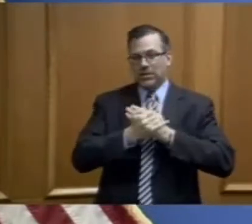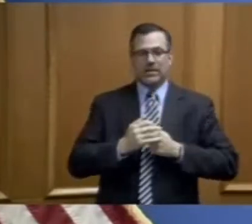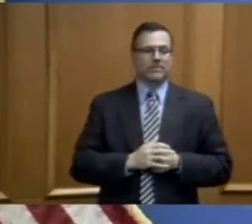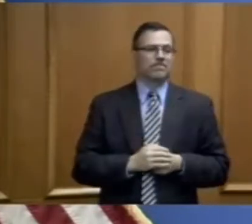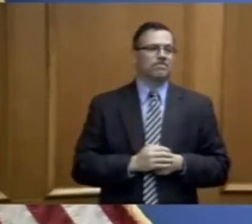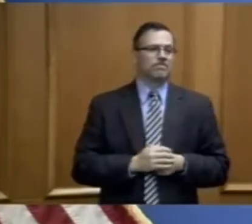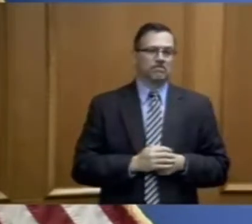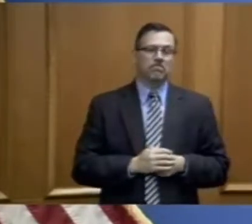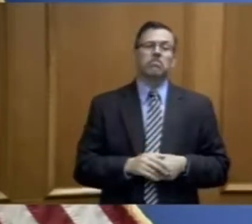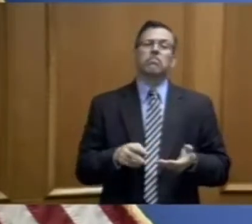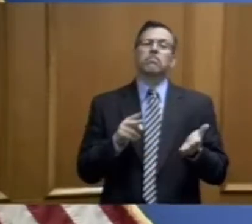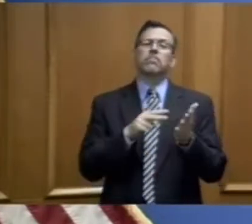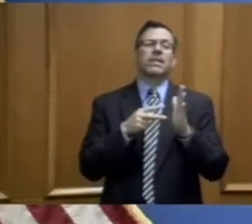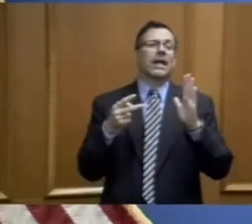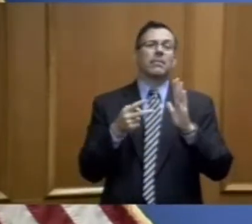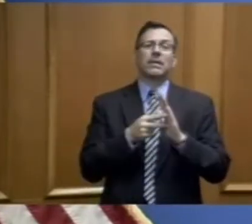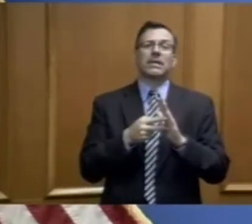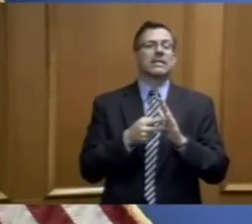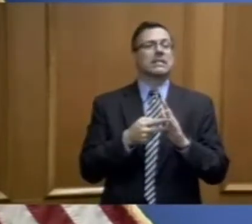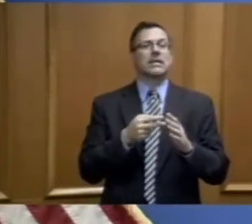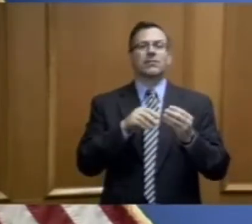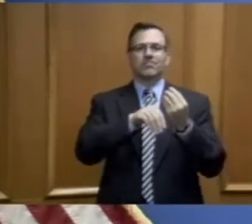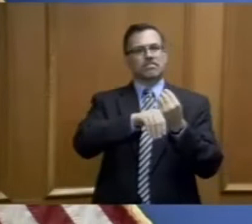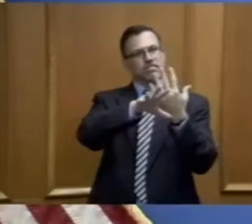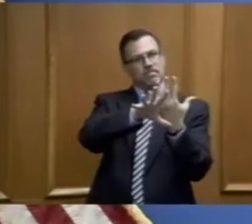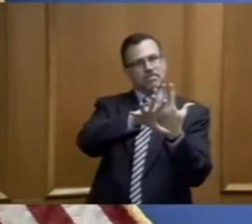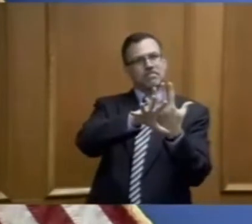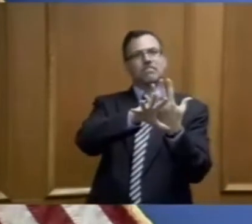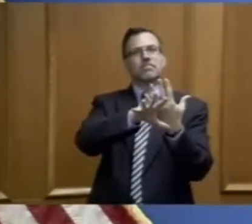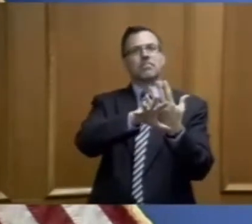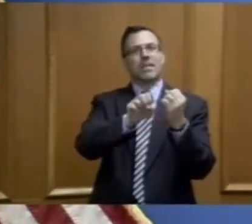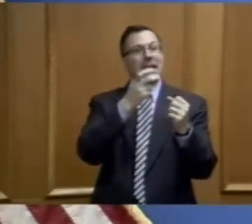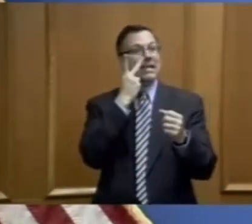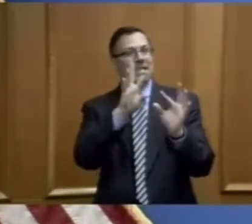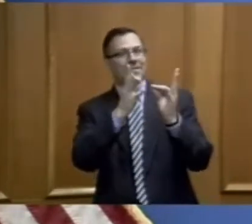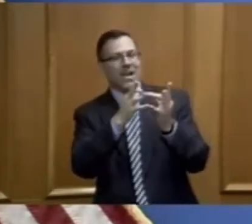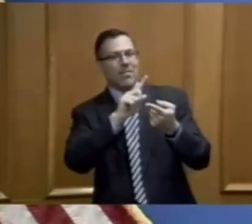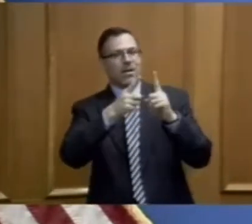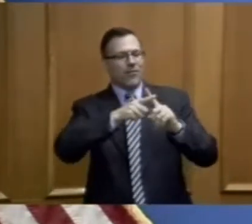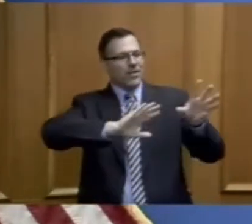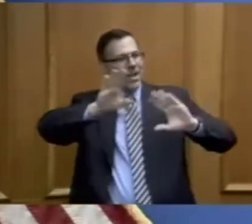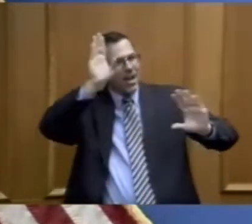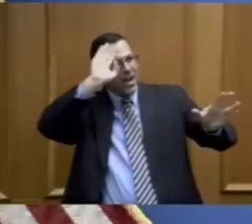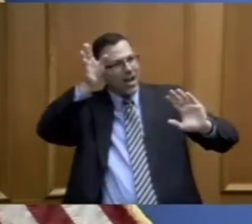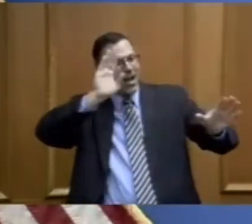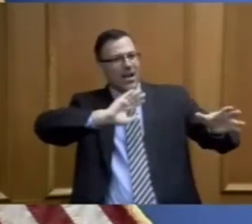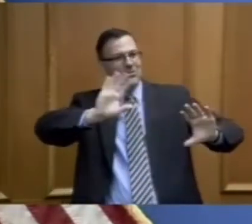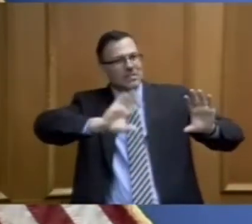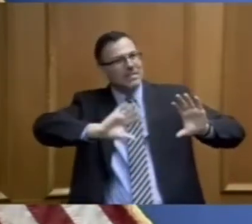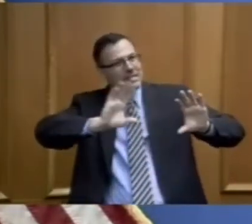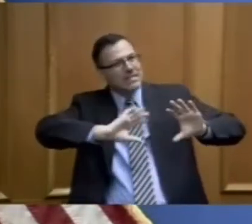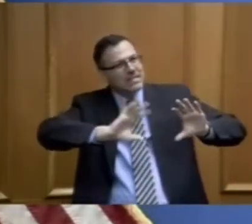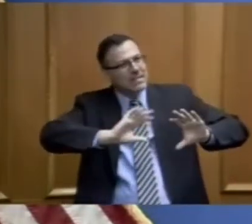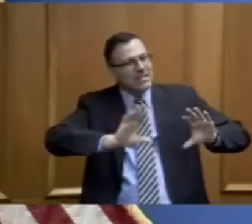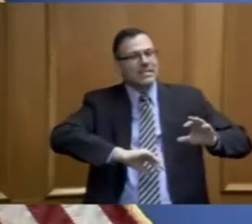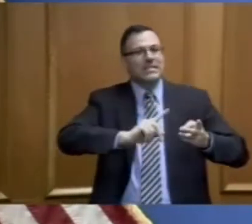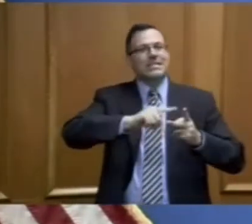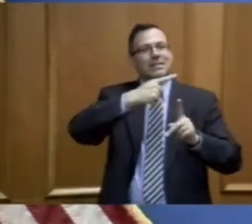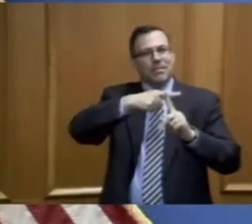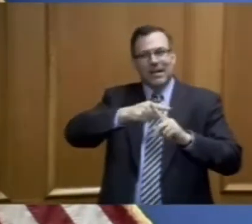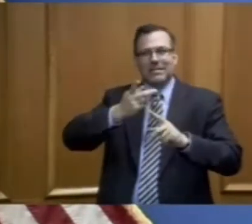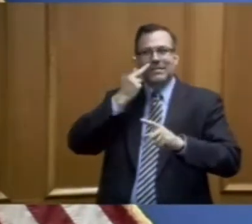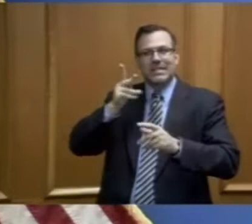for virtual social interactions as well as telehealth for these residents to be able to communicate with friends and family as well as